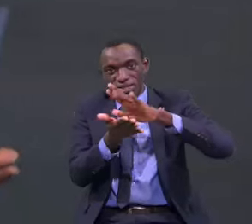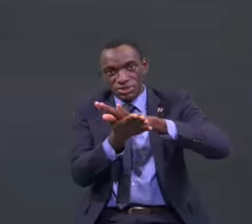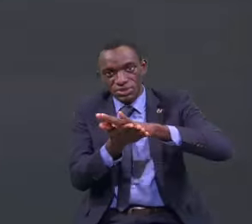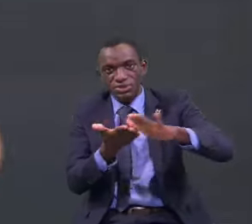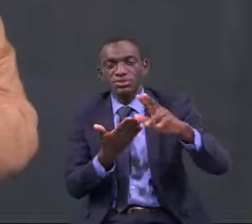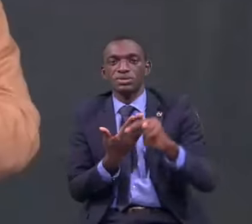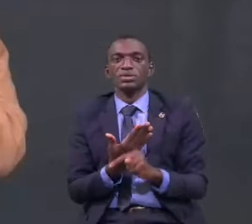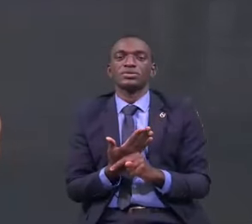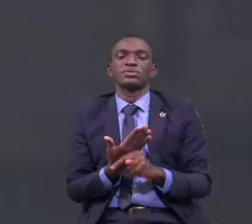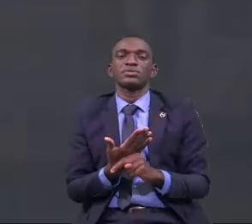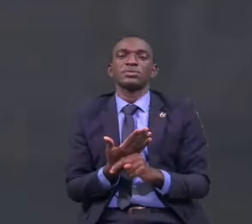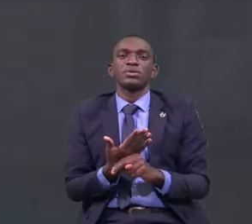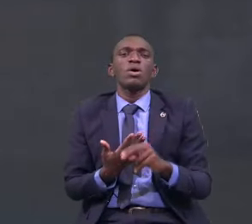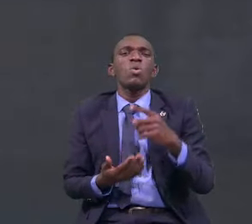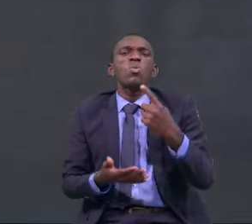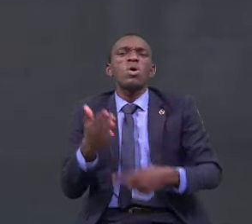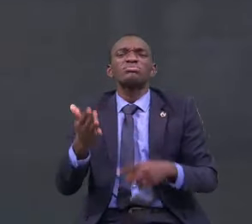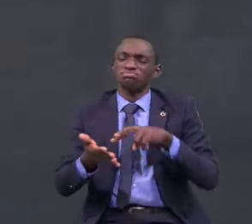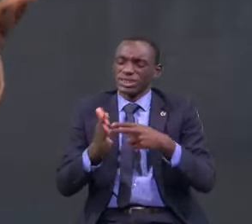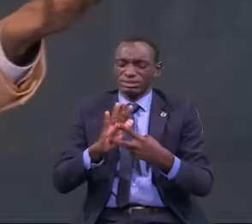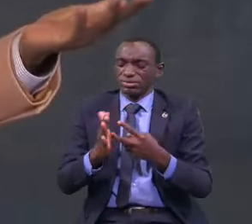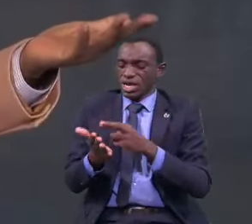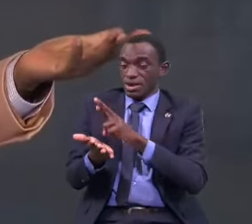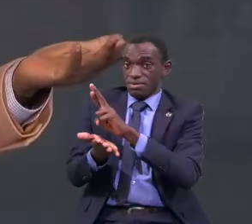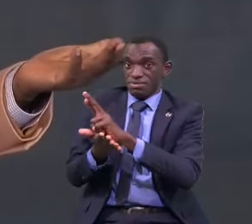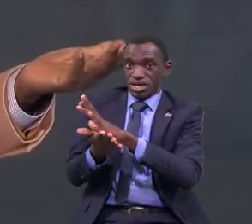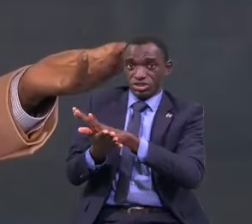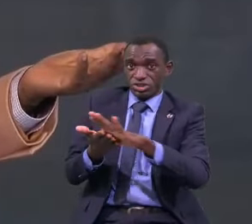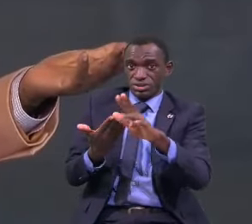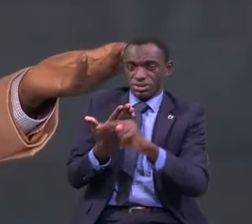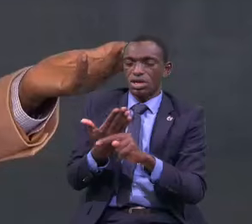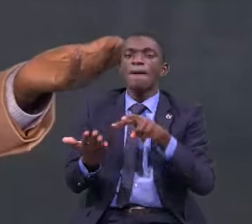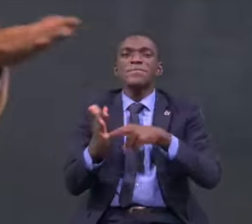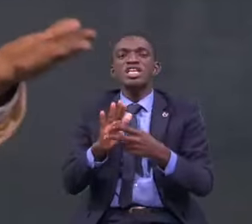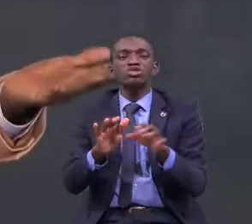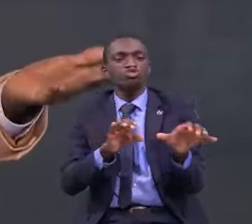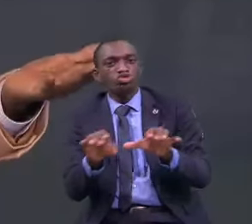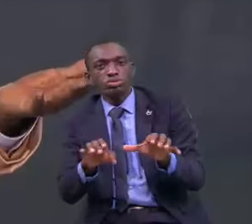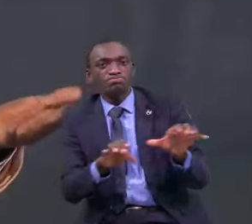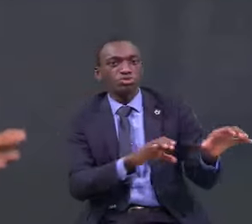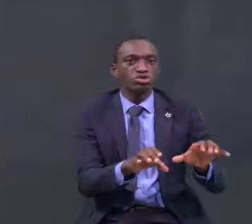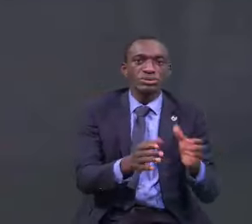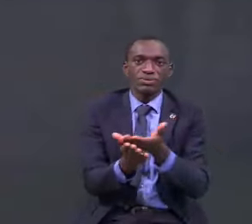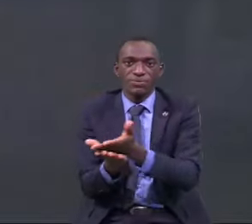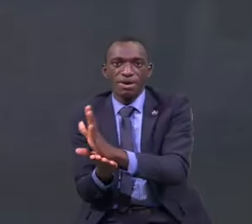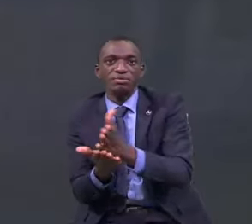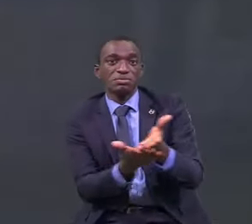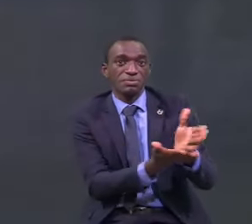Righteousness. What's righteousness? Doing right instead of doing wrong.